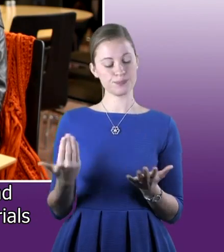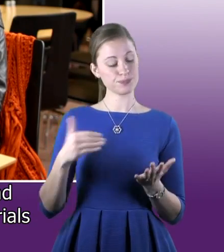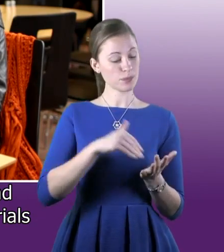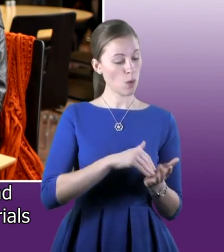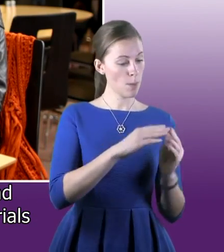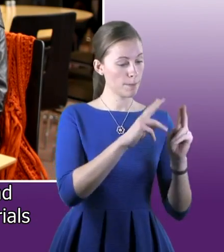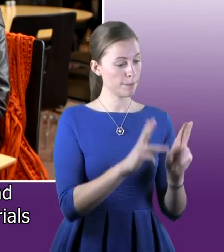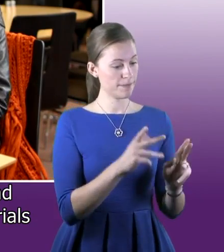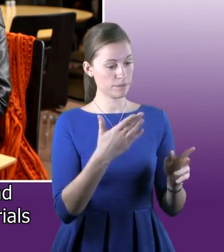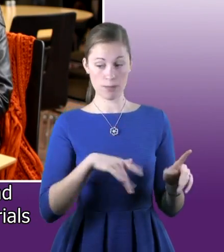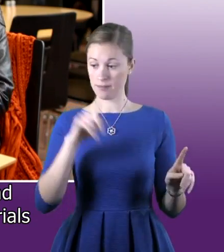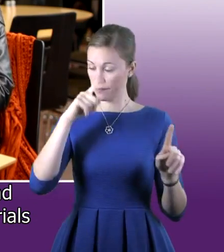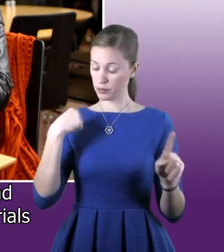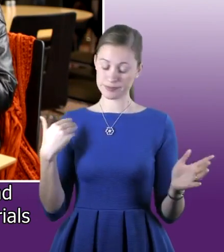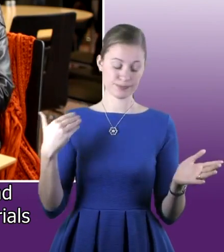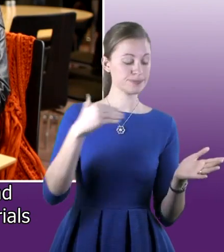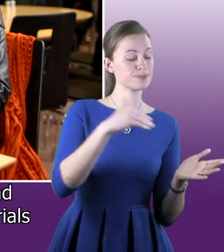all these